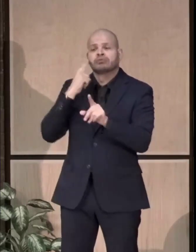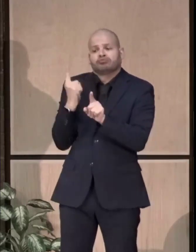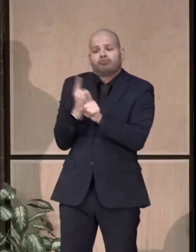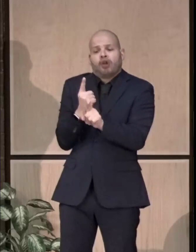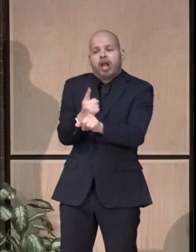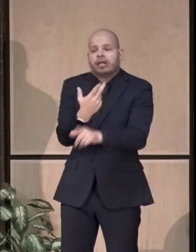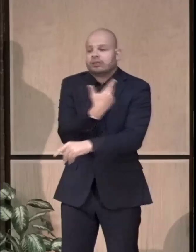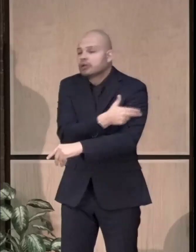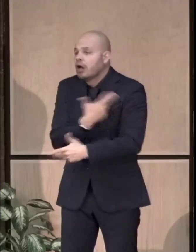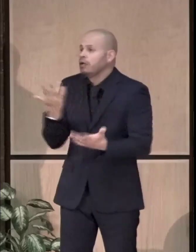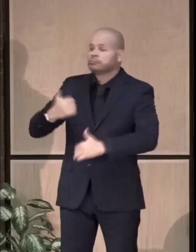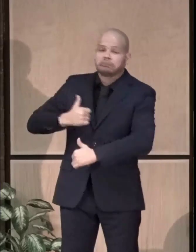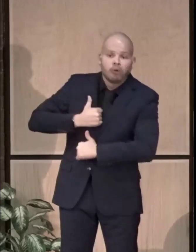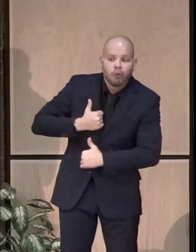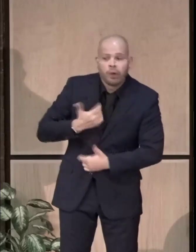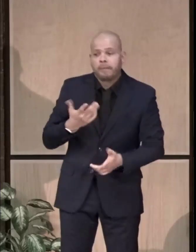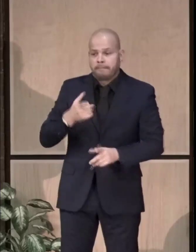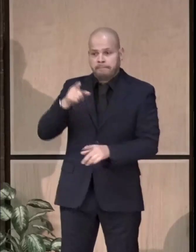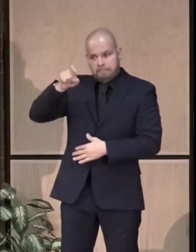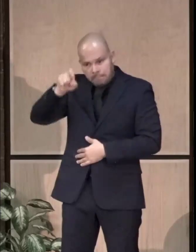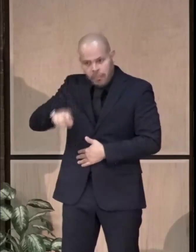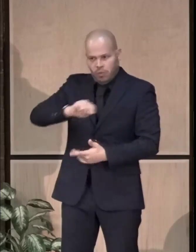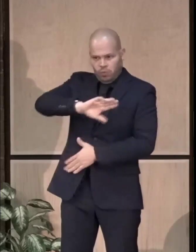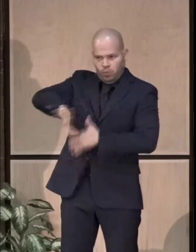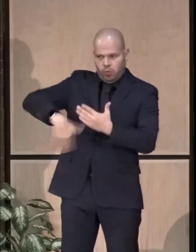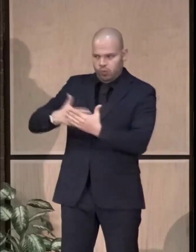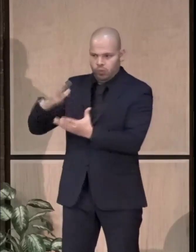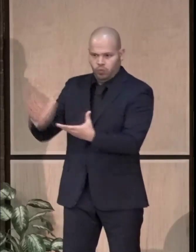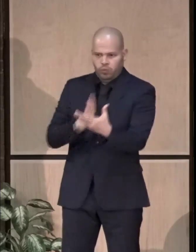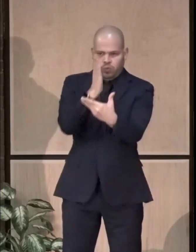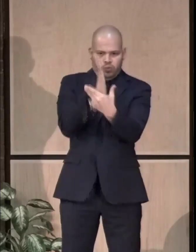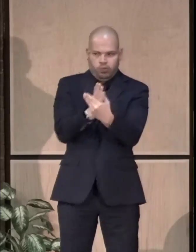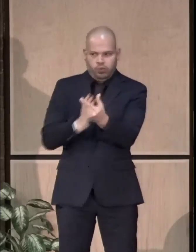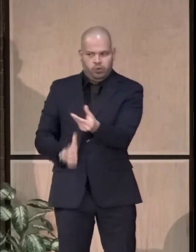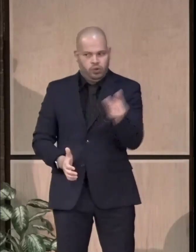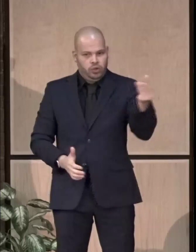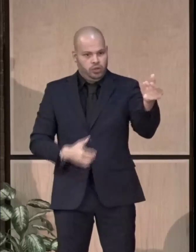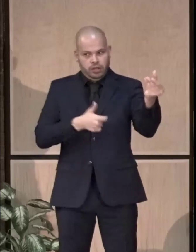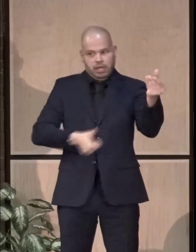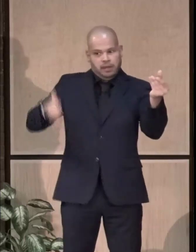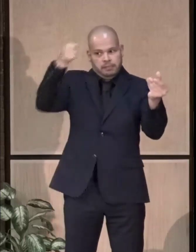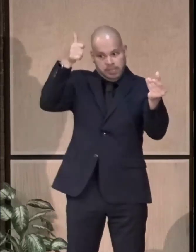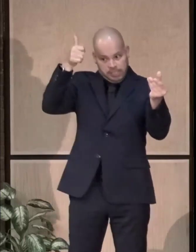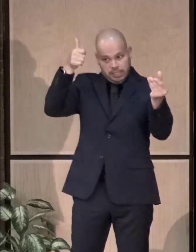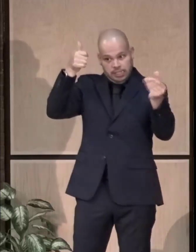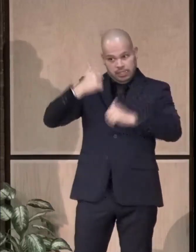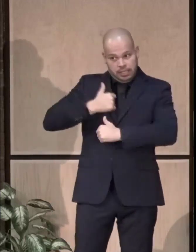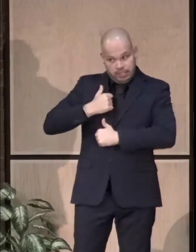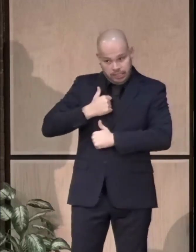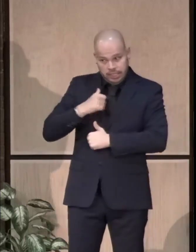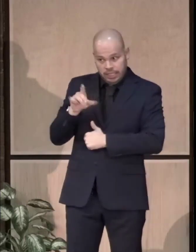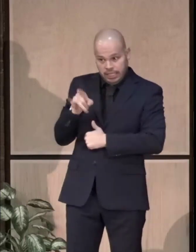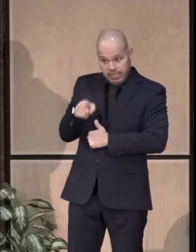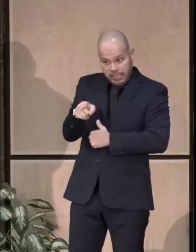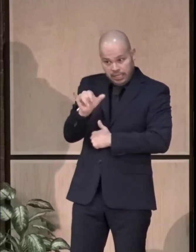unit commander and ARMMC personnel. Did you receive those copies? I did not. Did you follow up with them